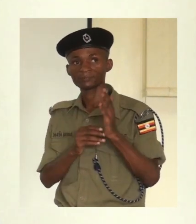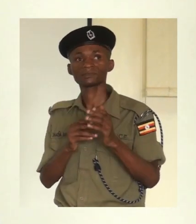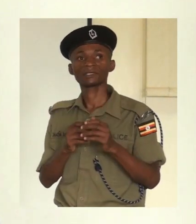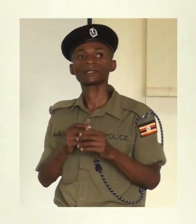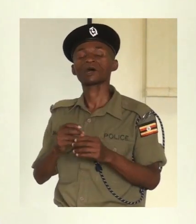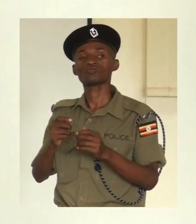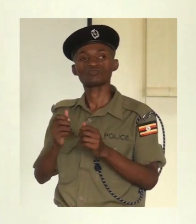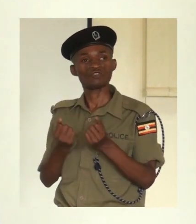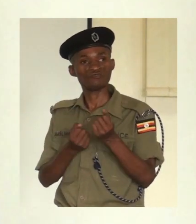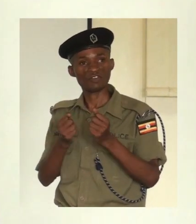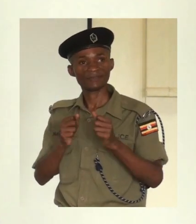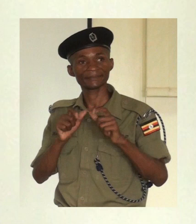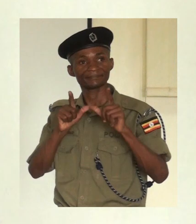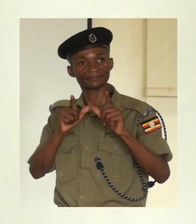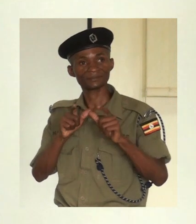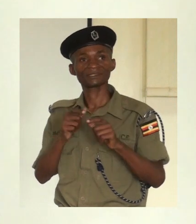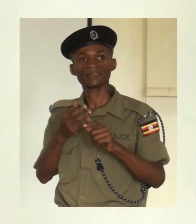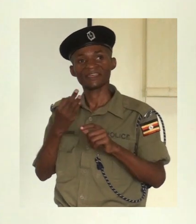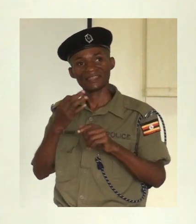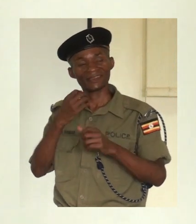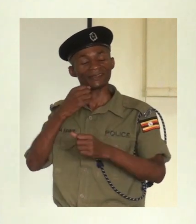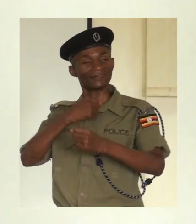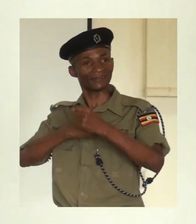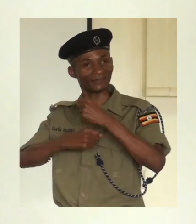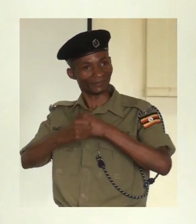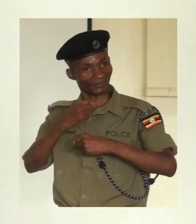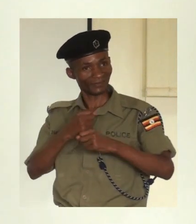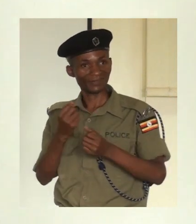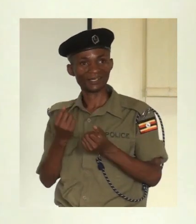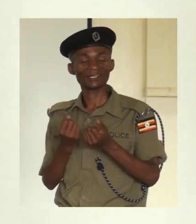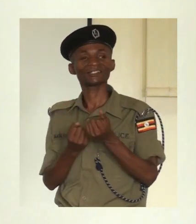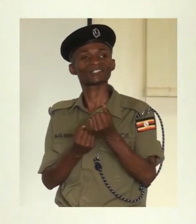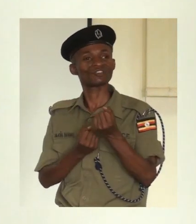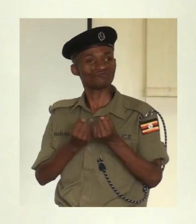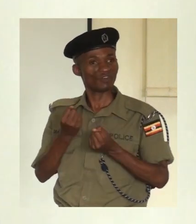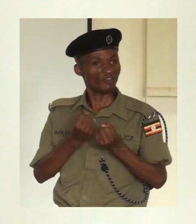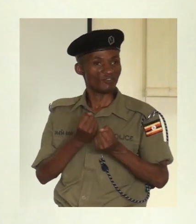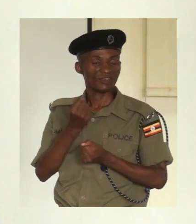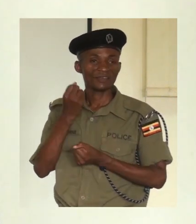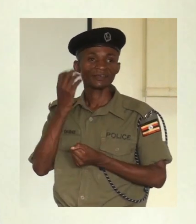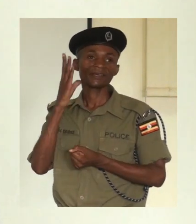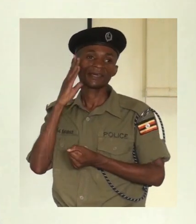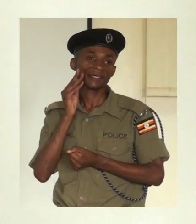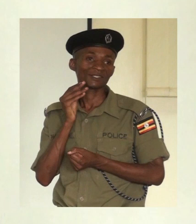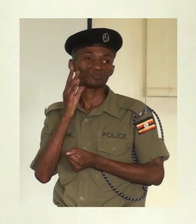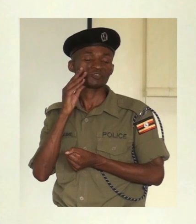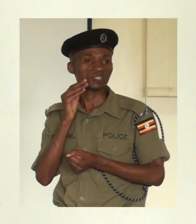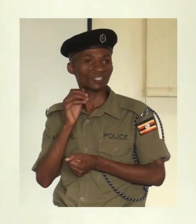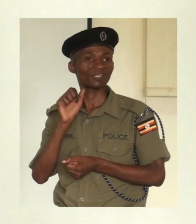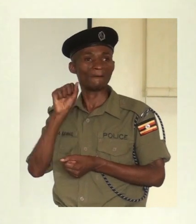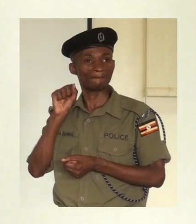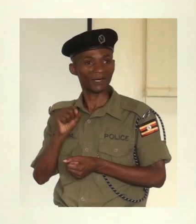permit with at least 3 years driving experience for that particular category, and must be